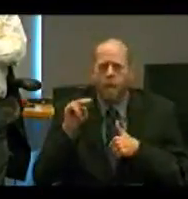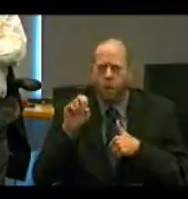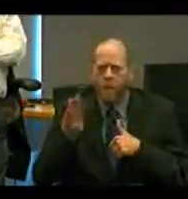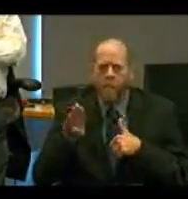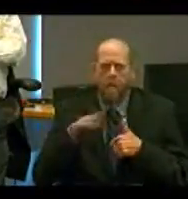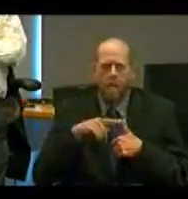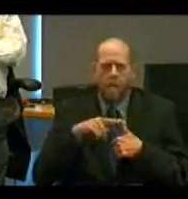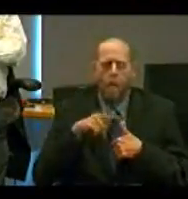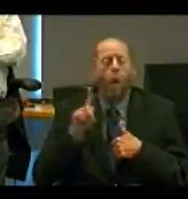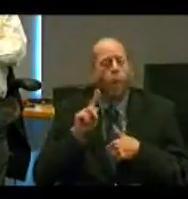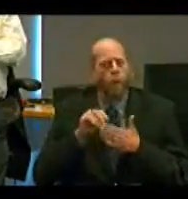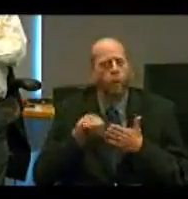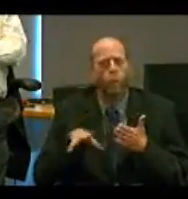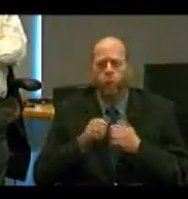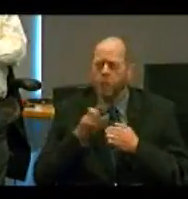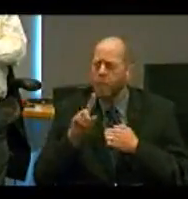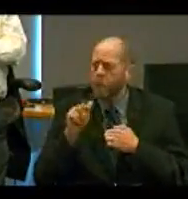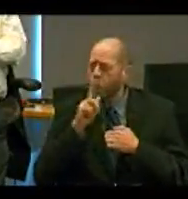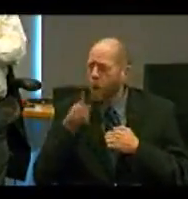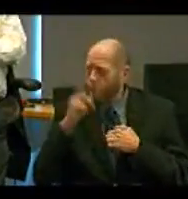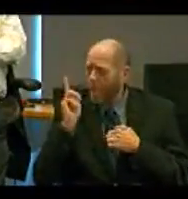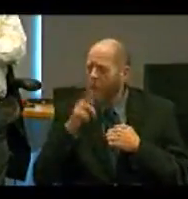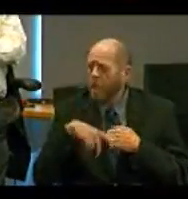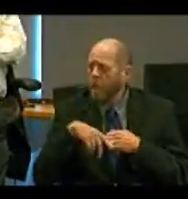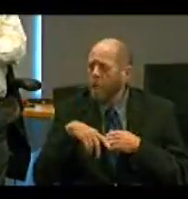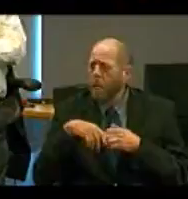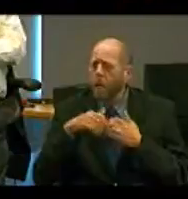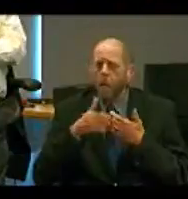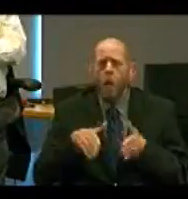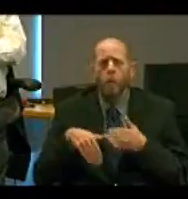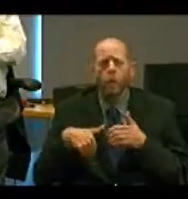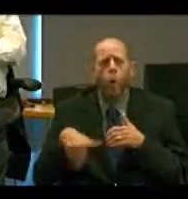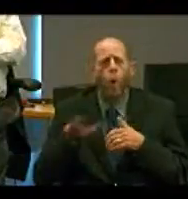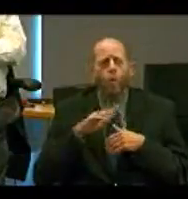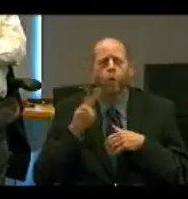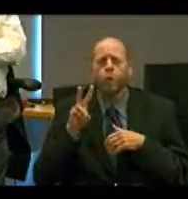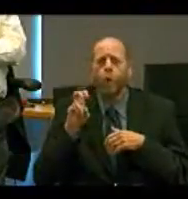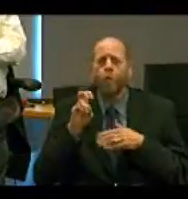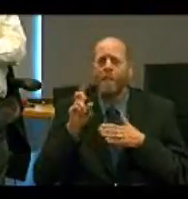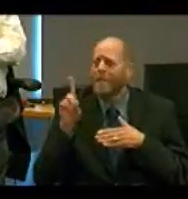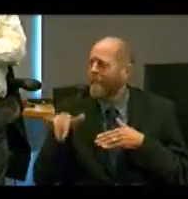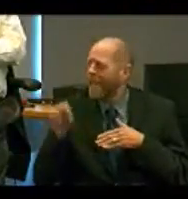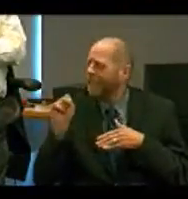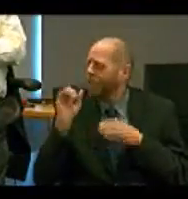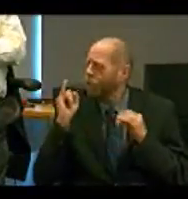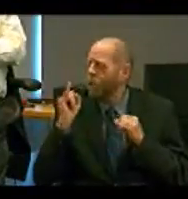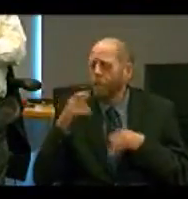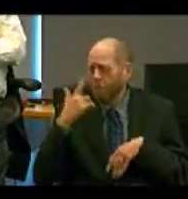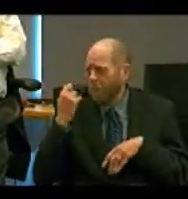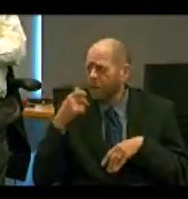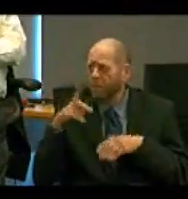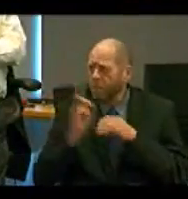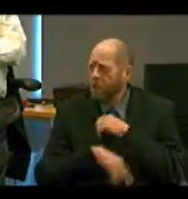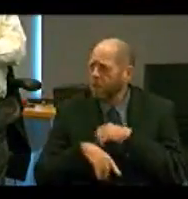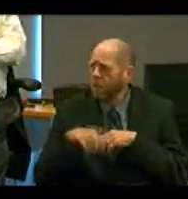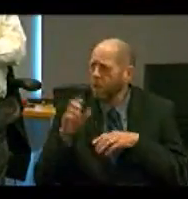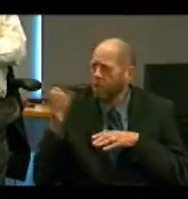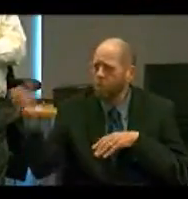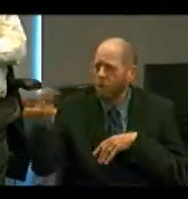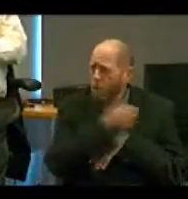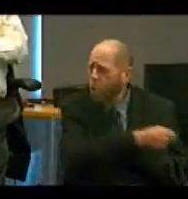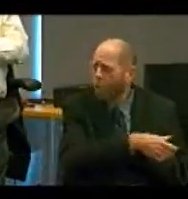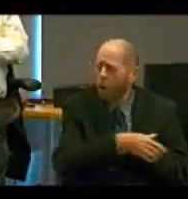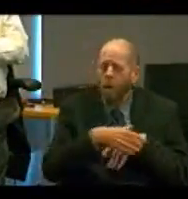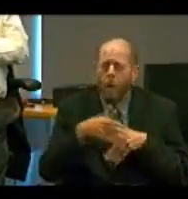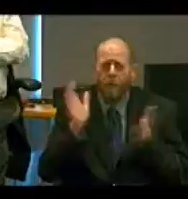Nebraska, where students with disabilities who are Black lost over 200 days of instruction due to disciplinary removal, compared to,